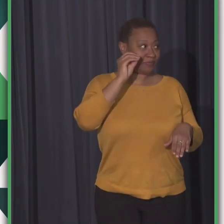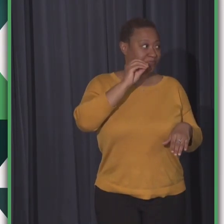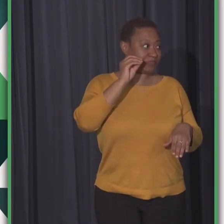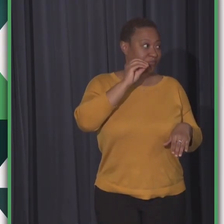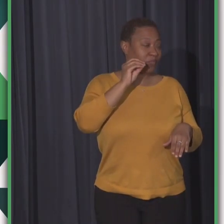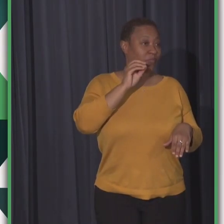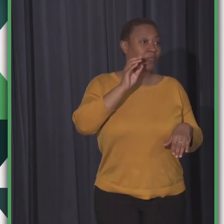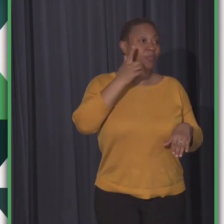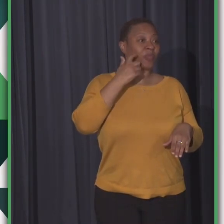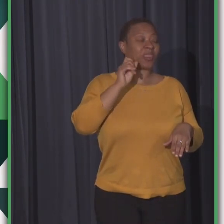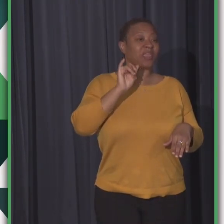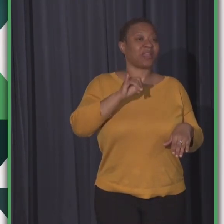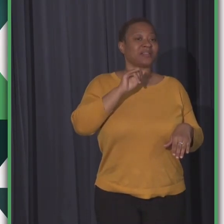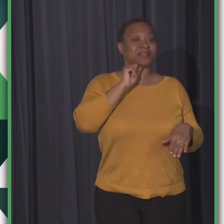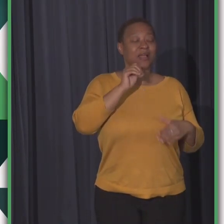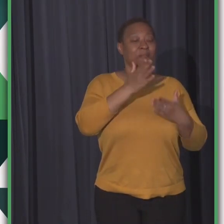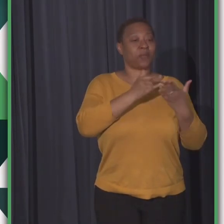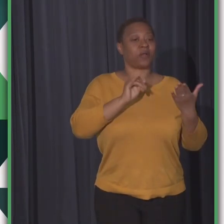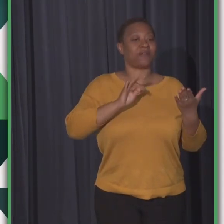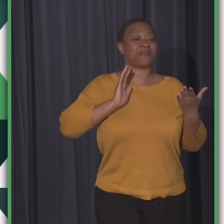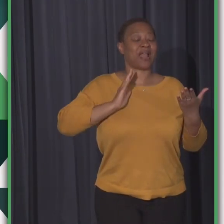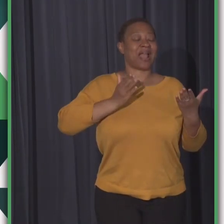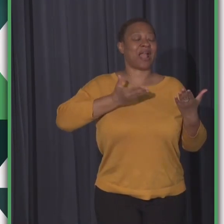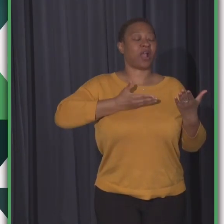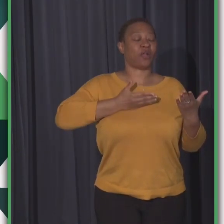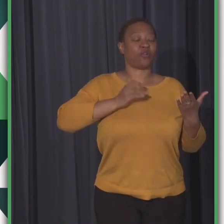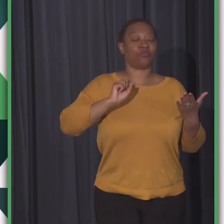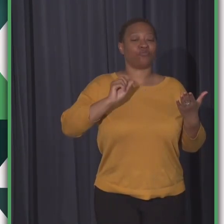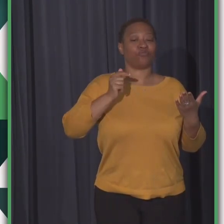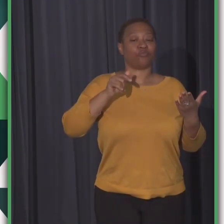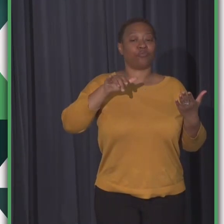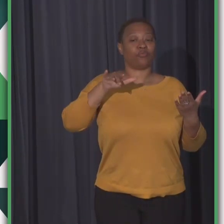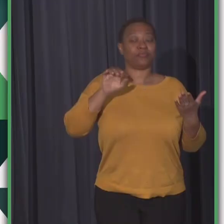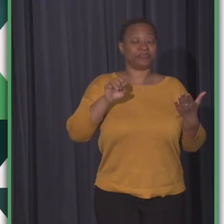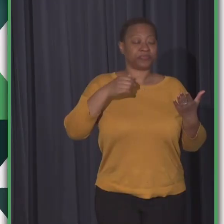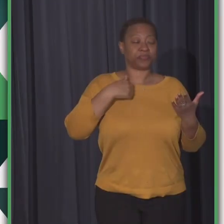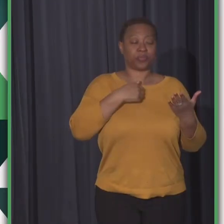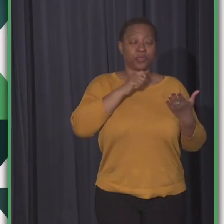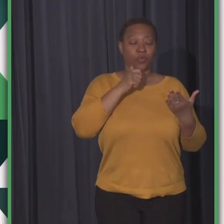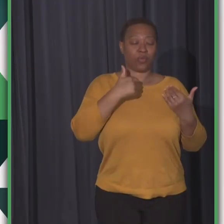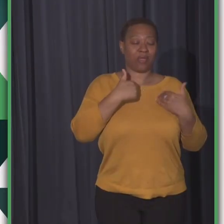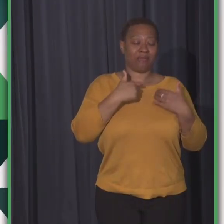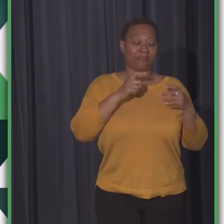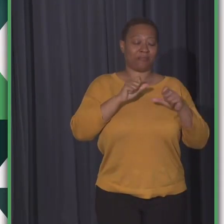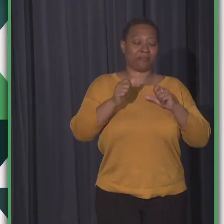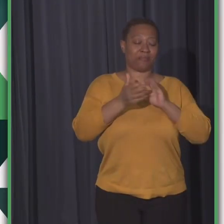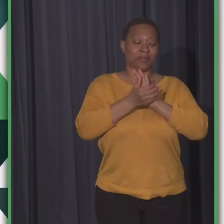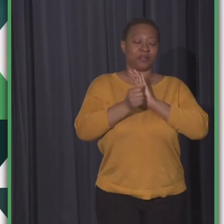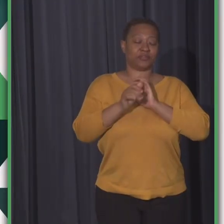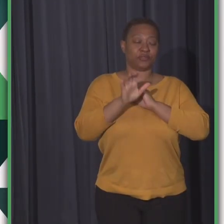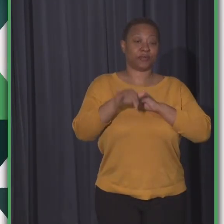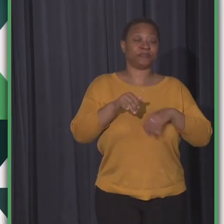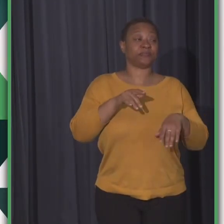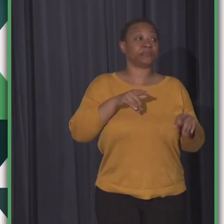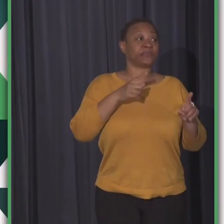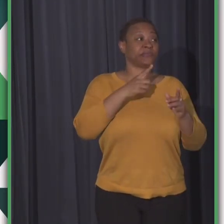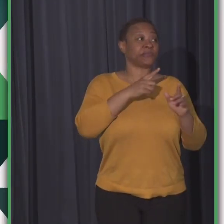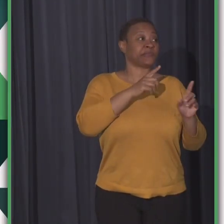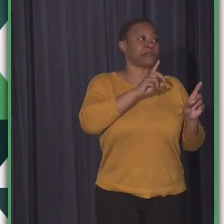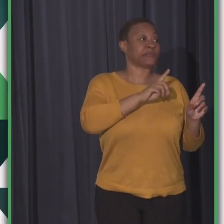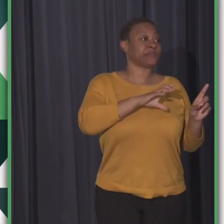because that's not in our purview, and we don't have the capacity to do anything like that. Yes, with Deputy Chief, and